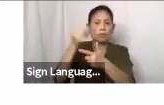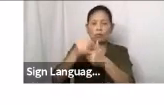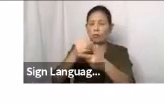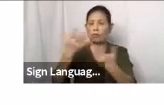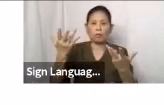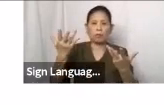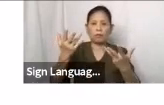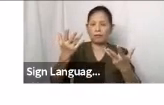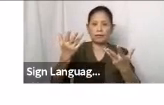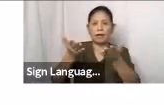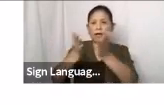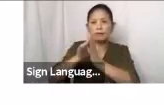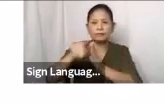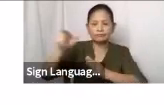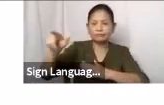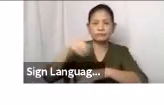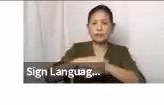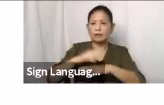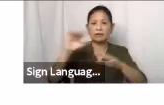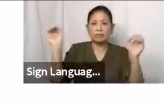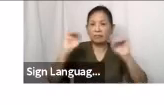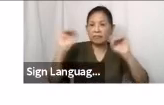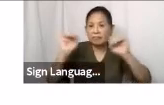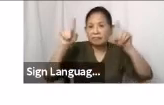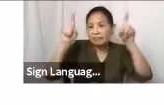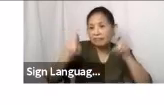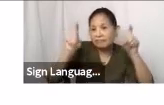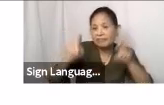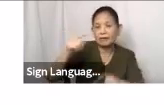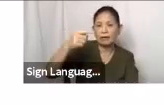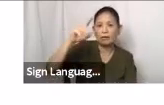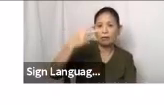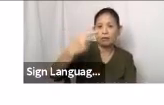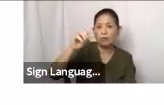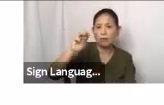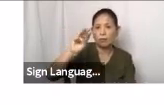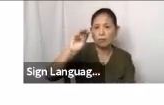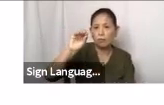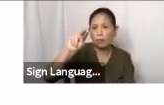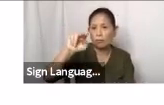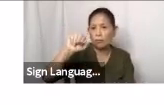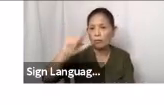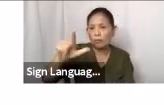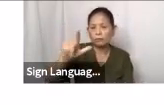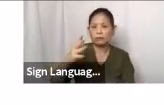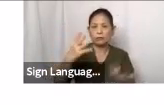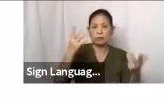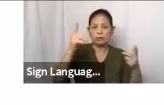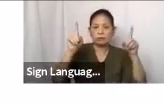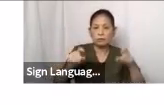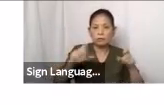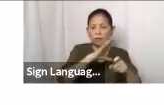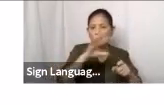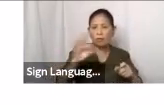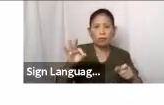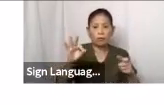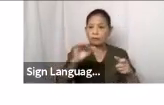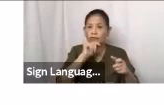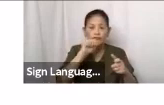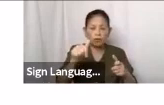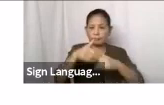test, without hormonal tests, or without being consulting to any psychiatrist or